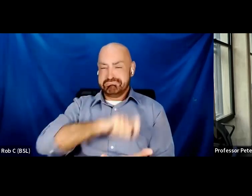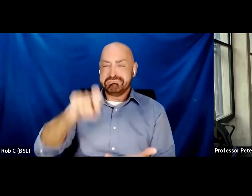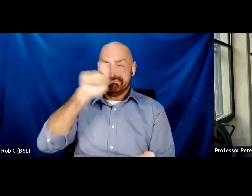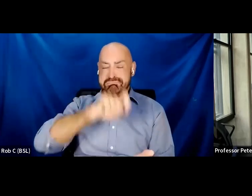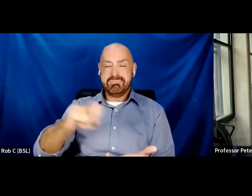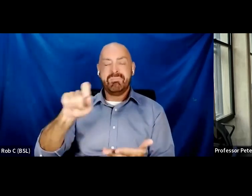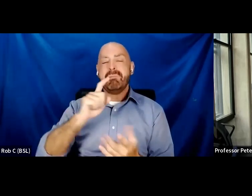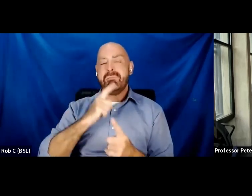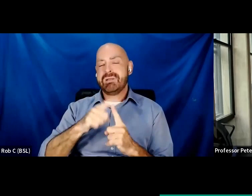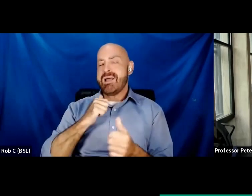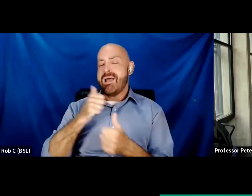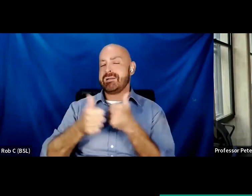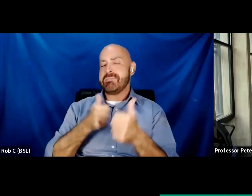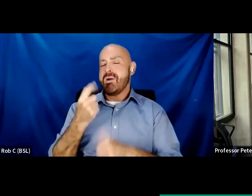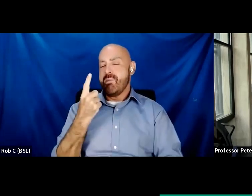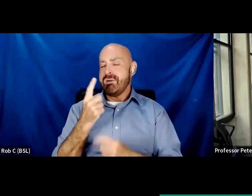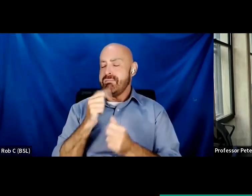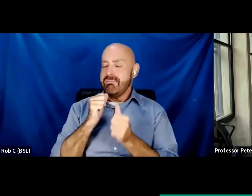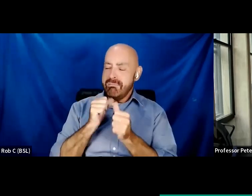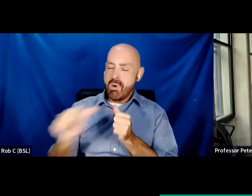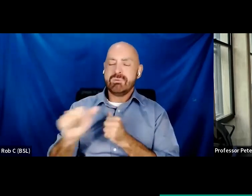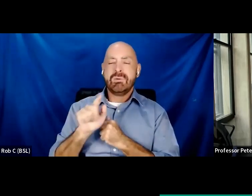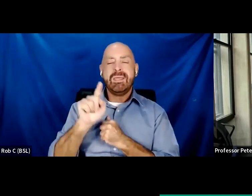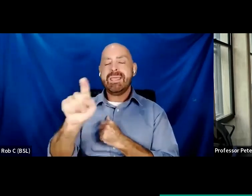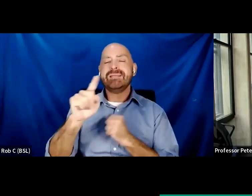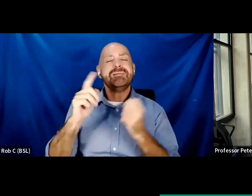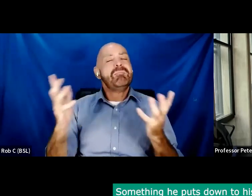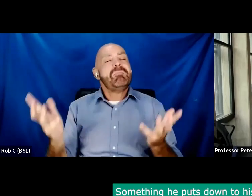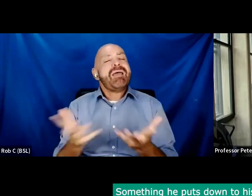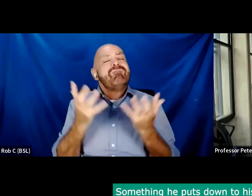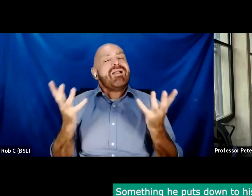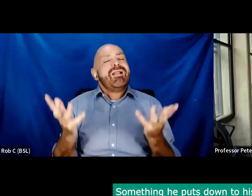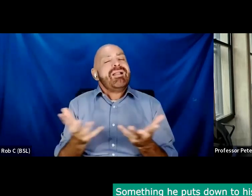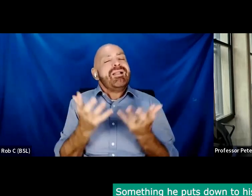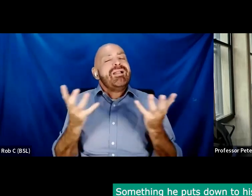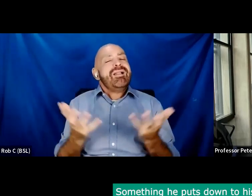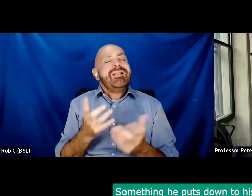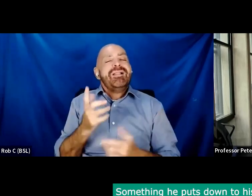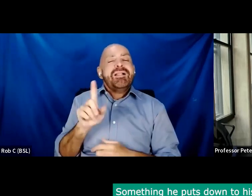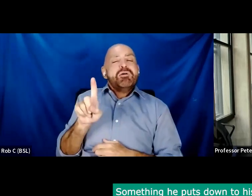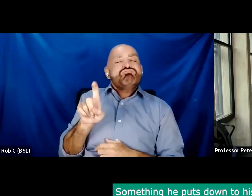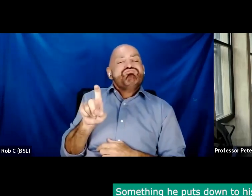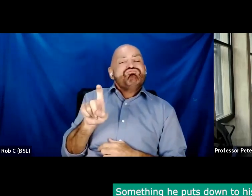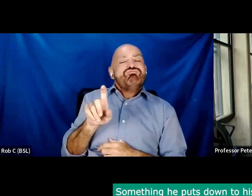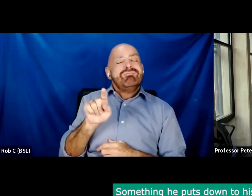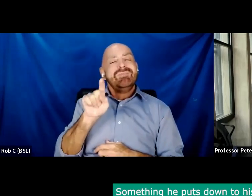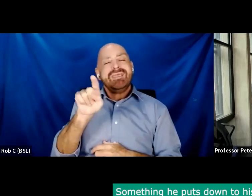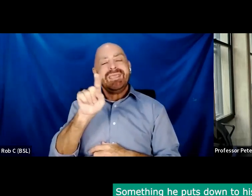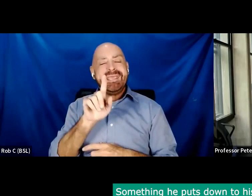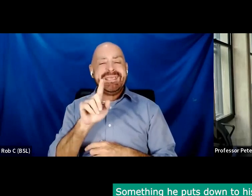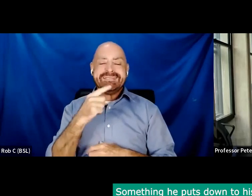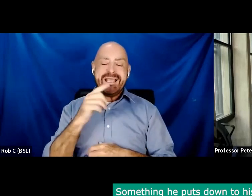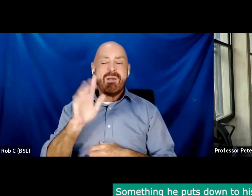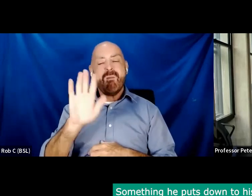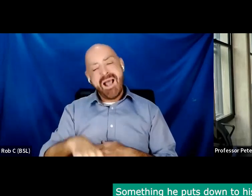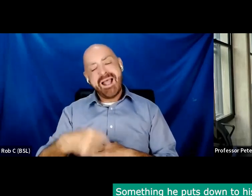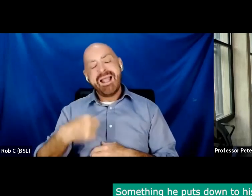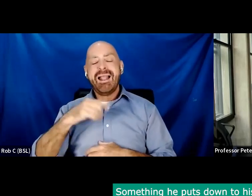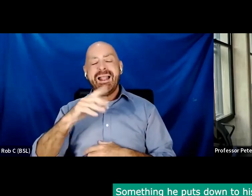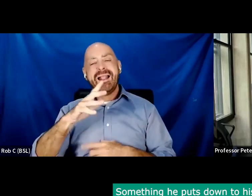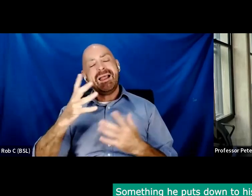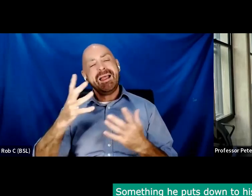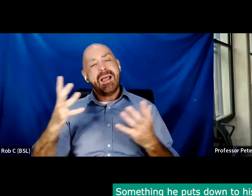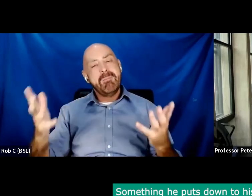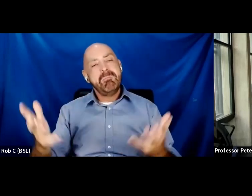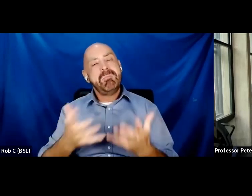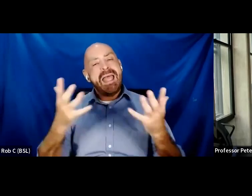most, a sense of playfulness, something he puts down to his experience as a play worker in